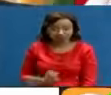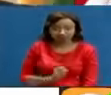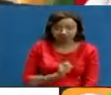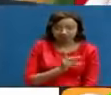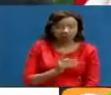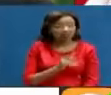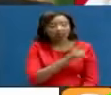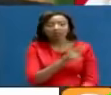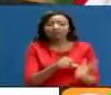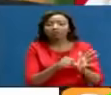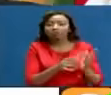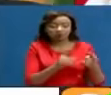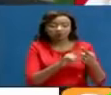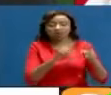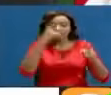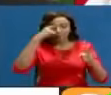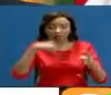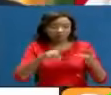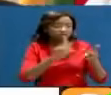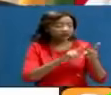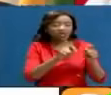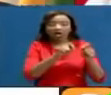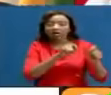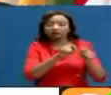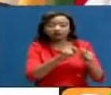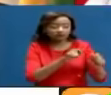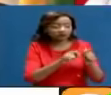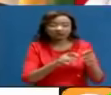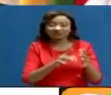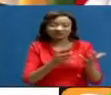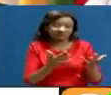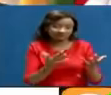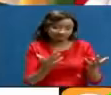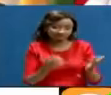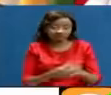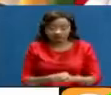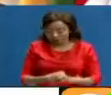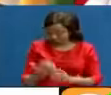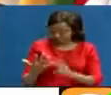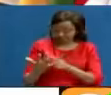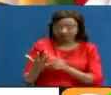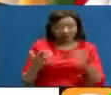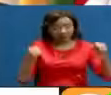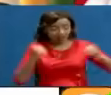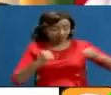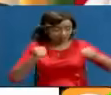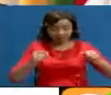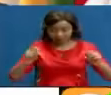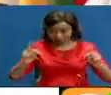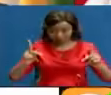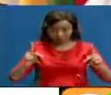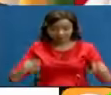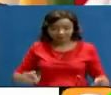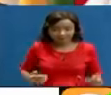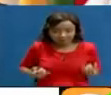administrative issues, policy issues, and not much, right? And we all agreed. But